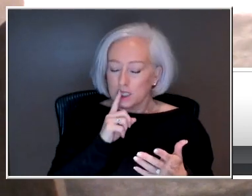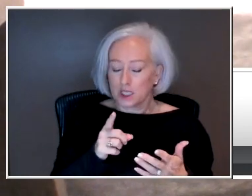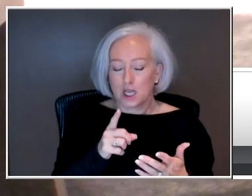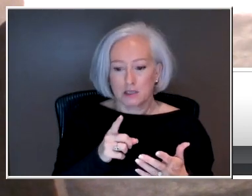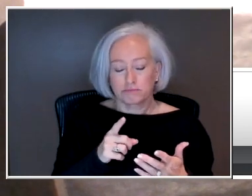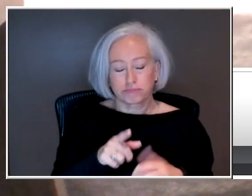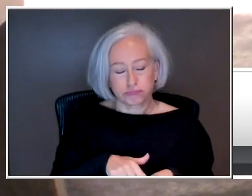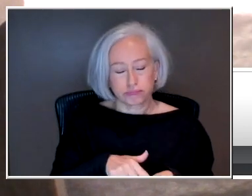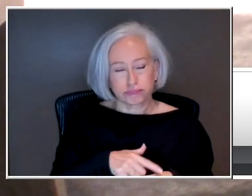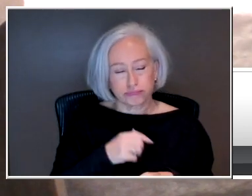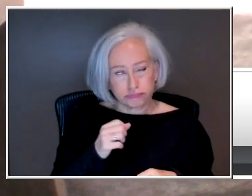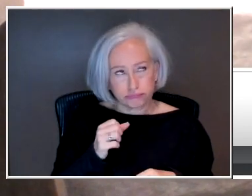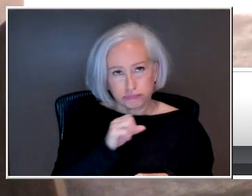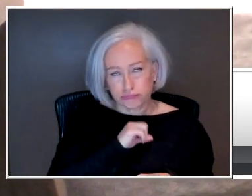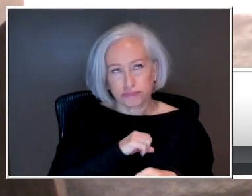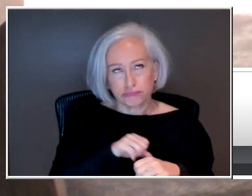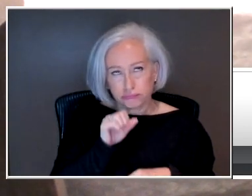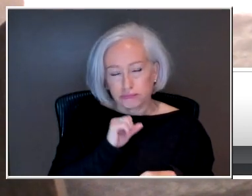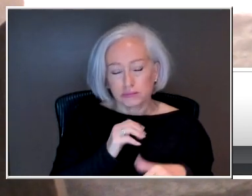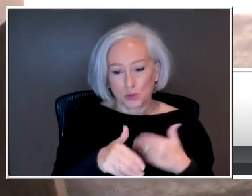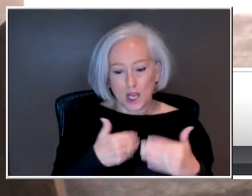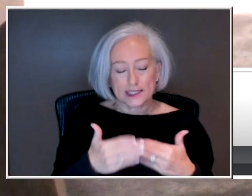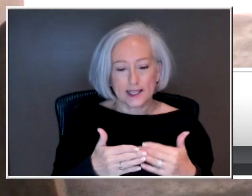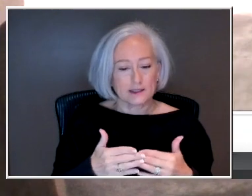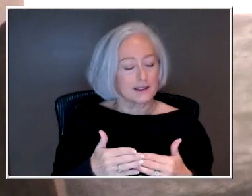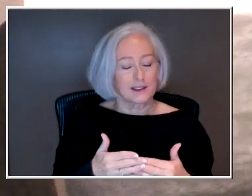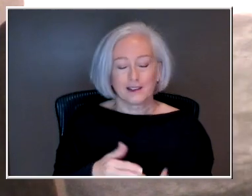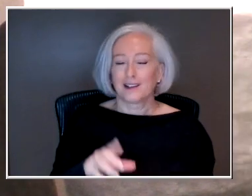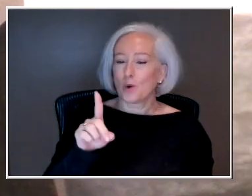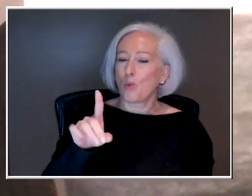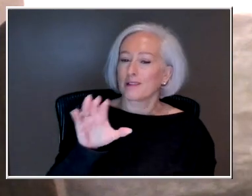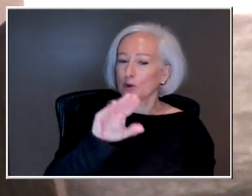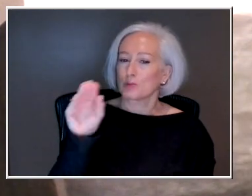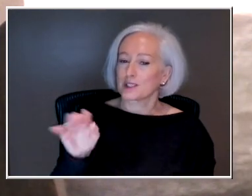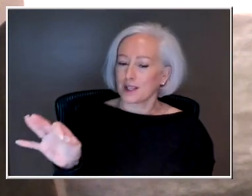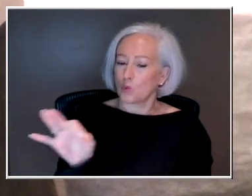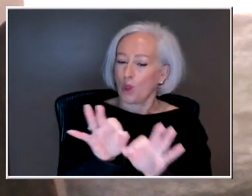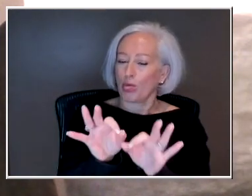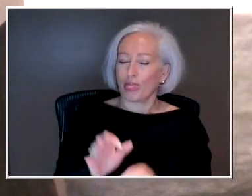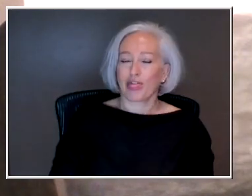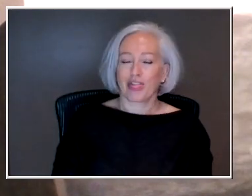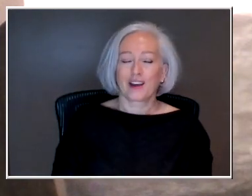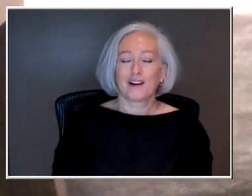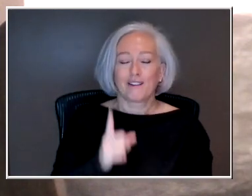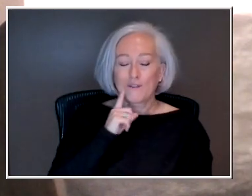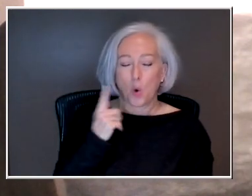was 100% worth it for my husband and I.